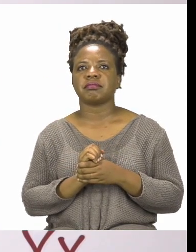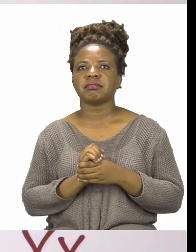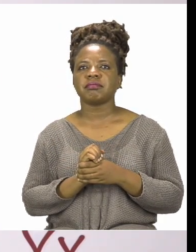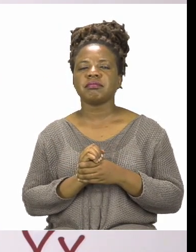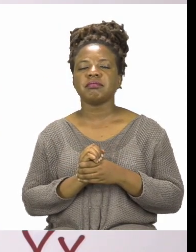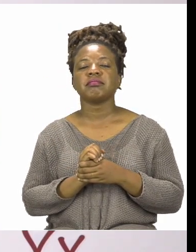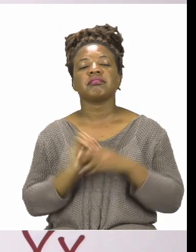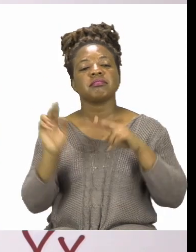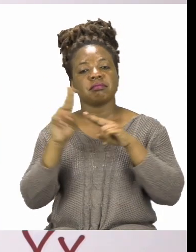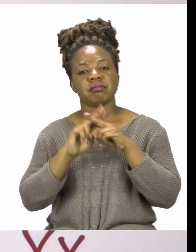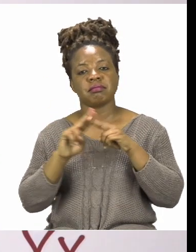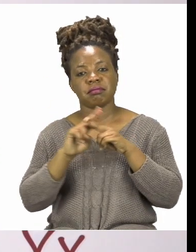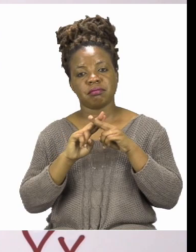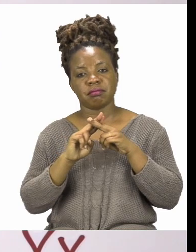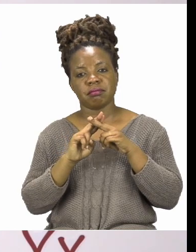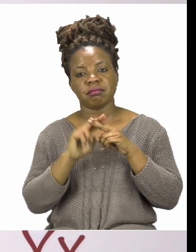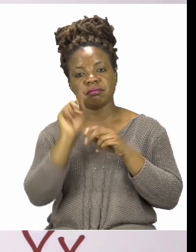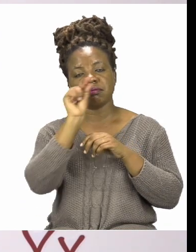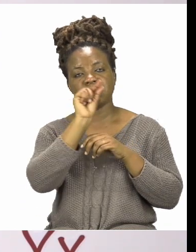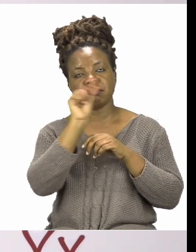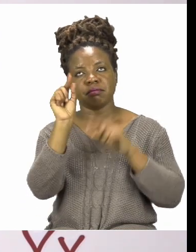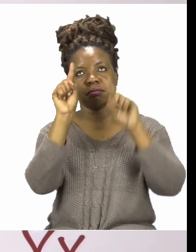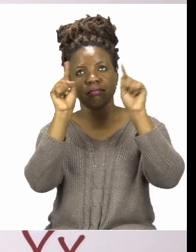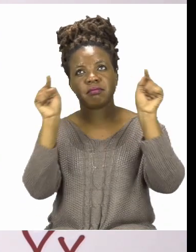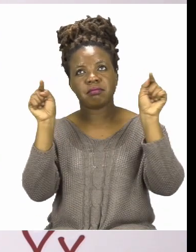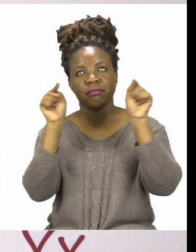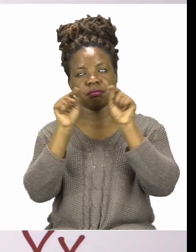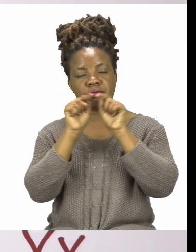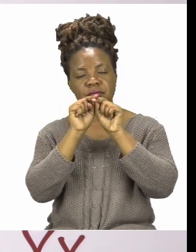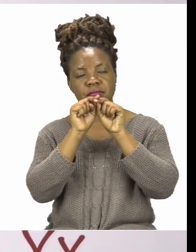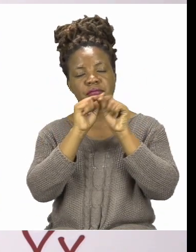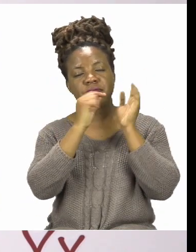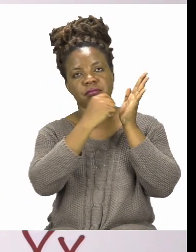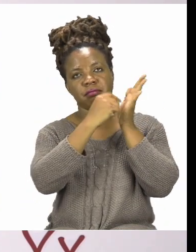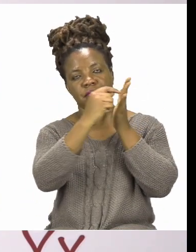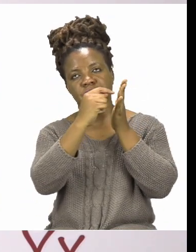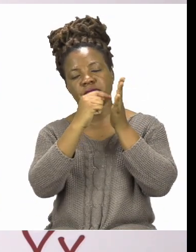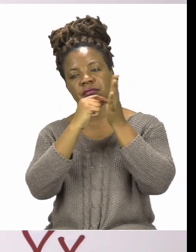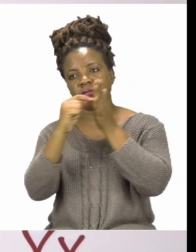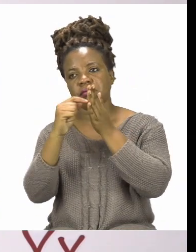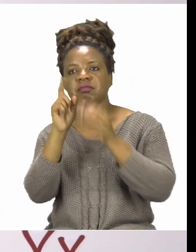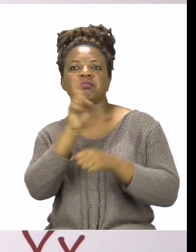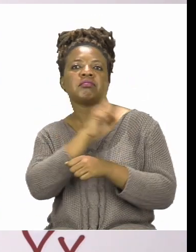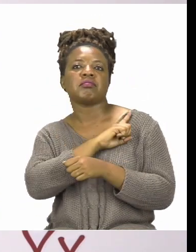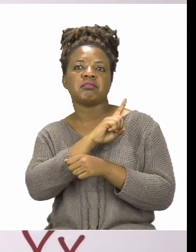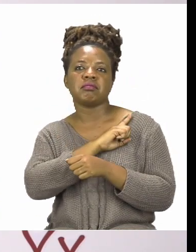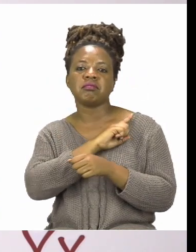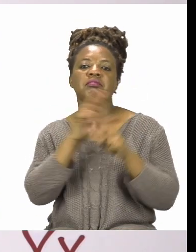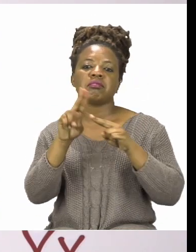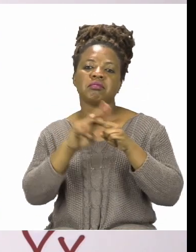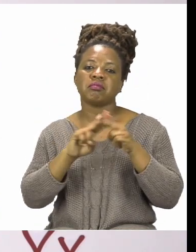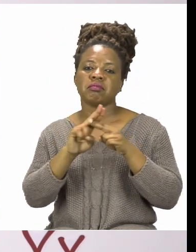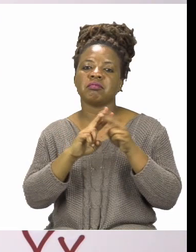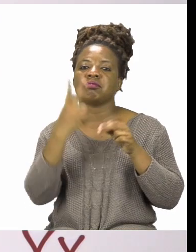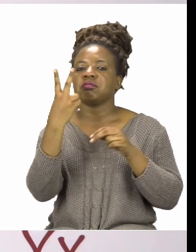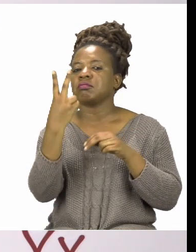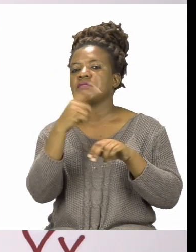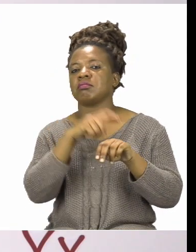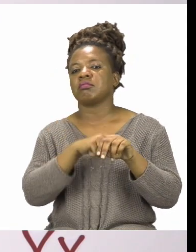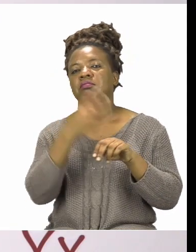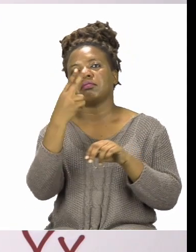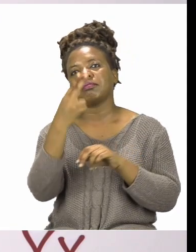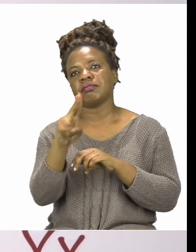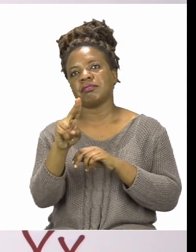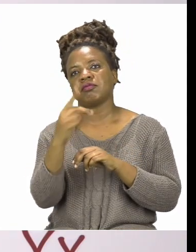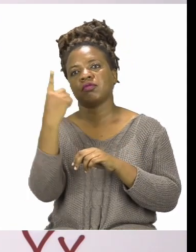use a conjunction, my dear friends, make sure that you cross it out so that you don't try and use them again. Have fun, and I'll see